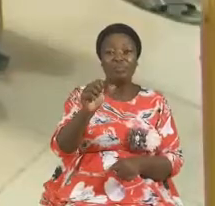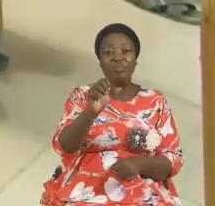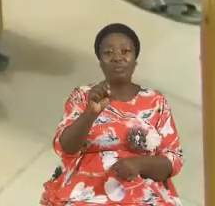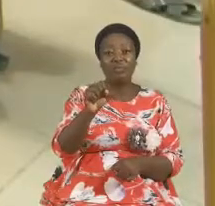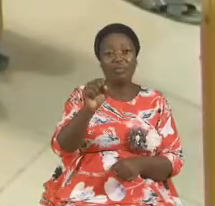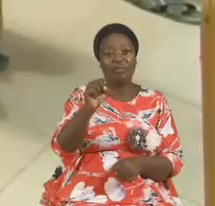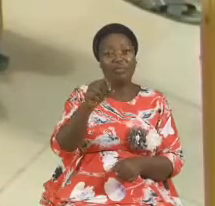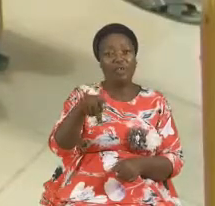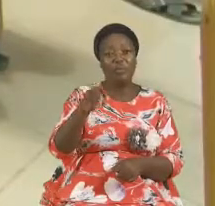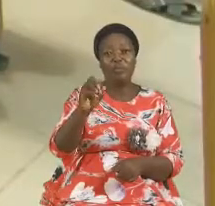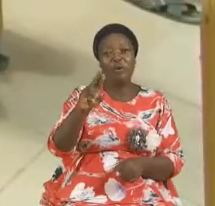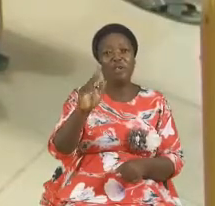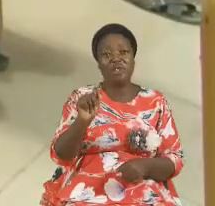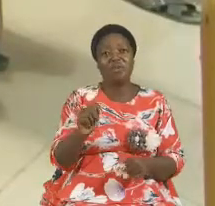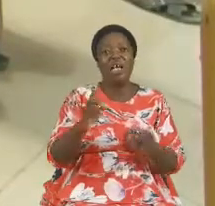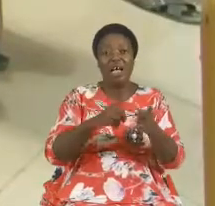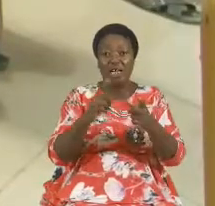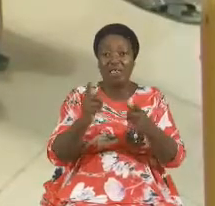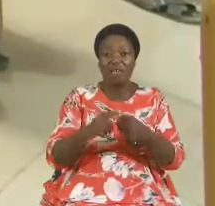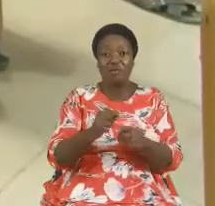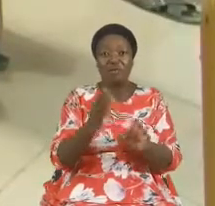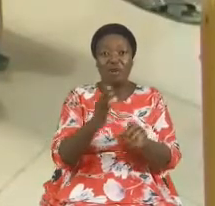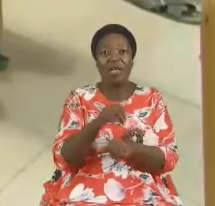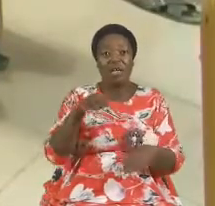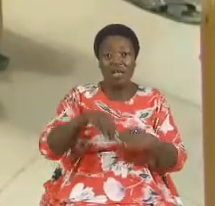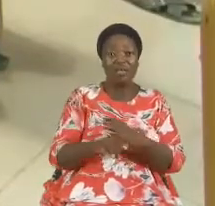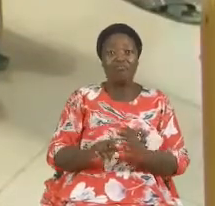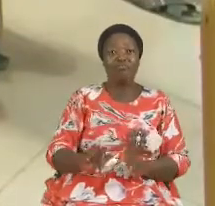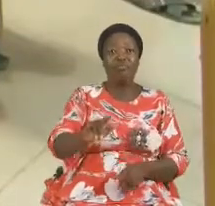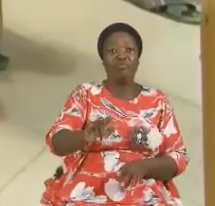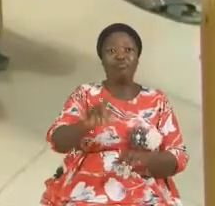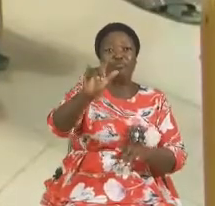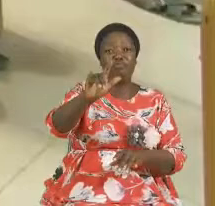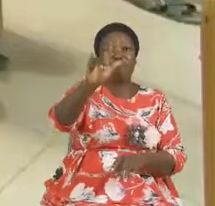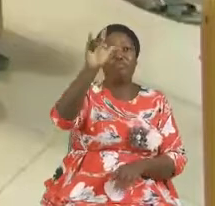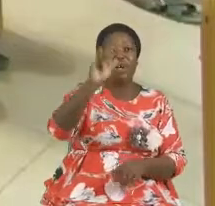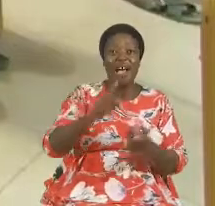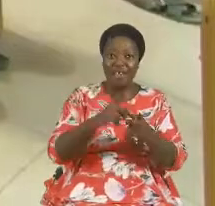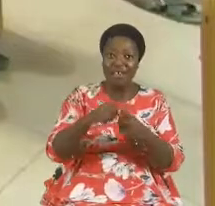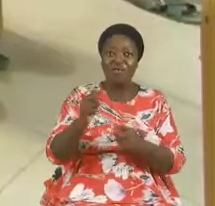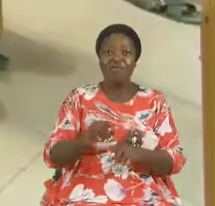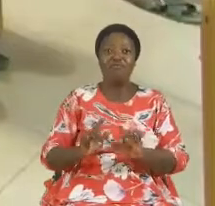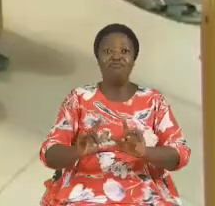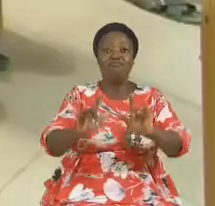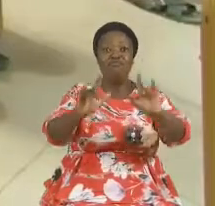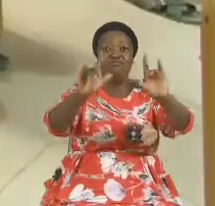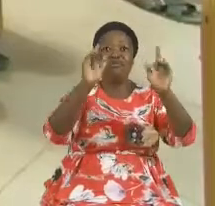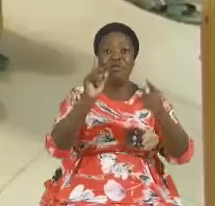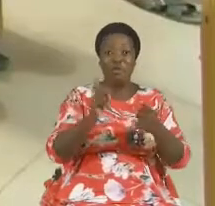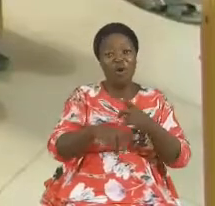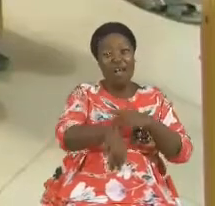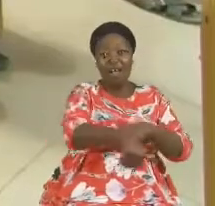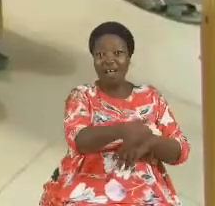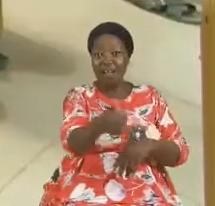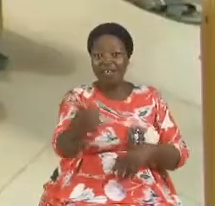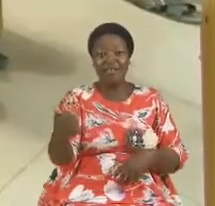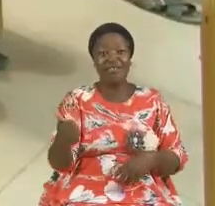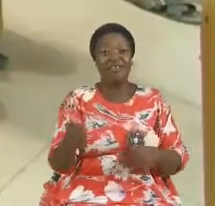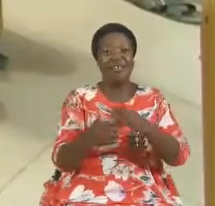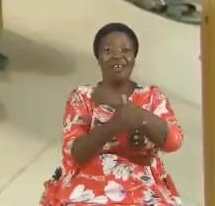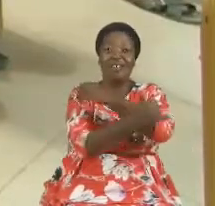in passport and you get visa, and then you enter aeroplane and you